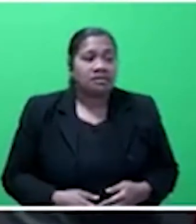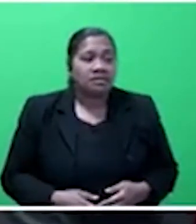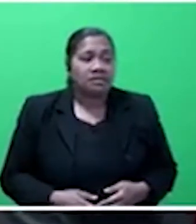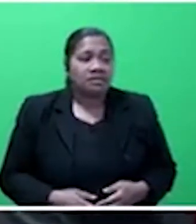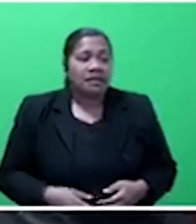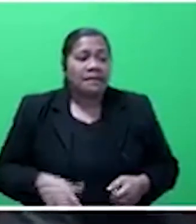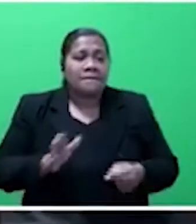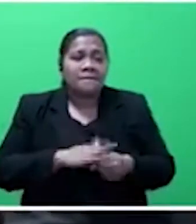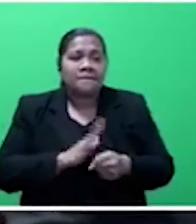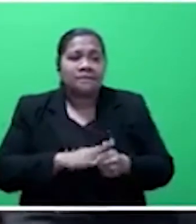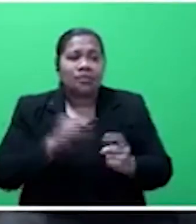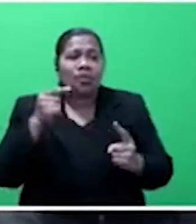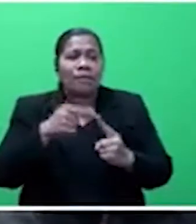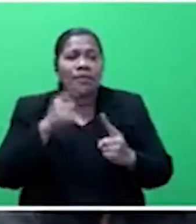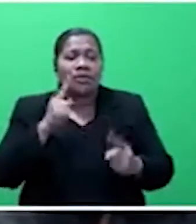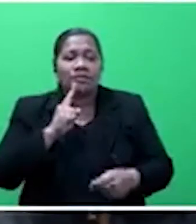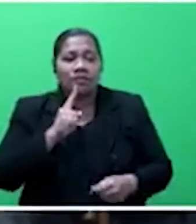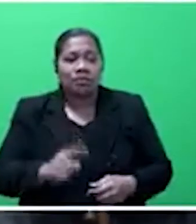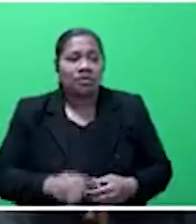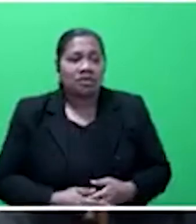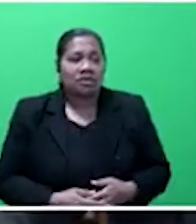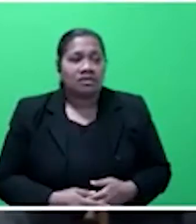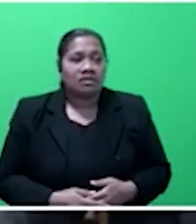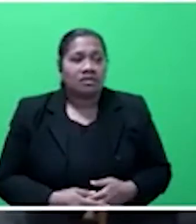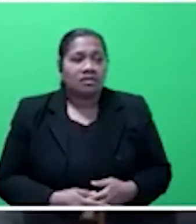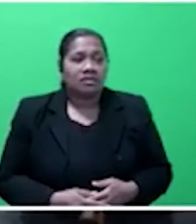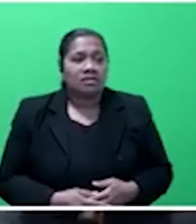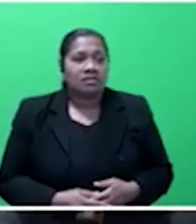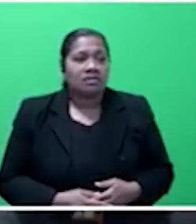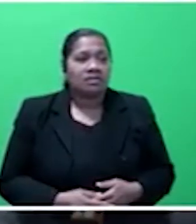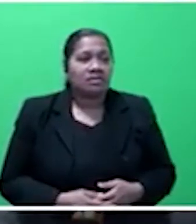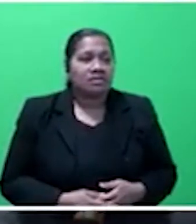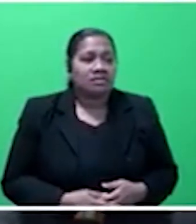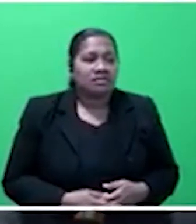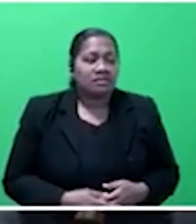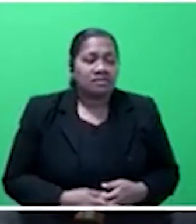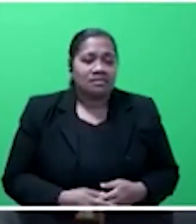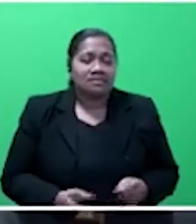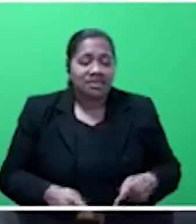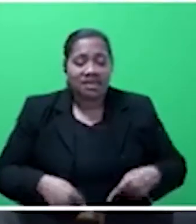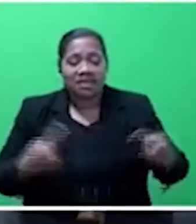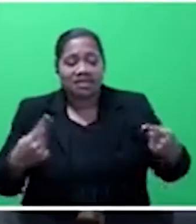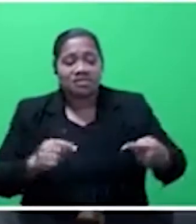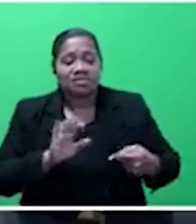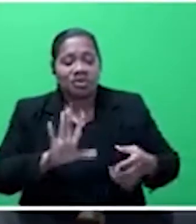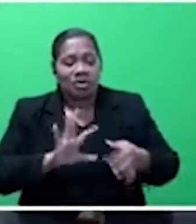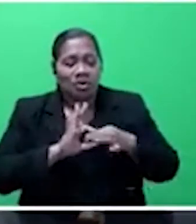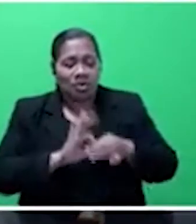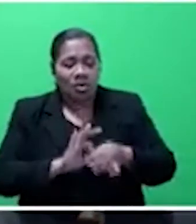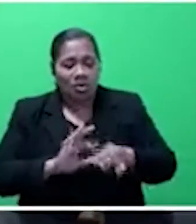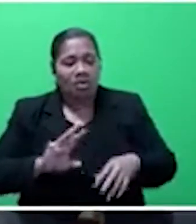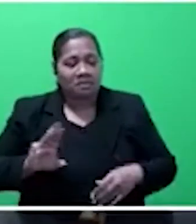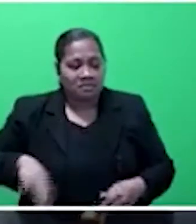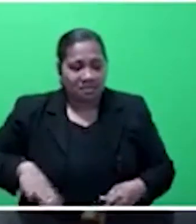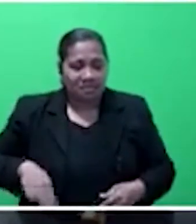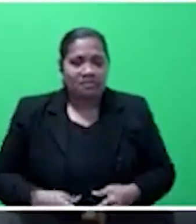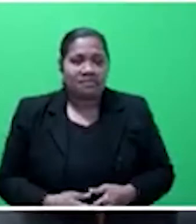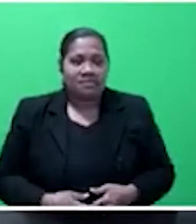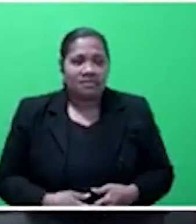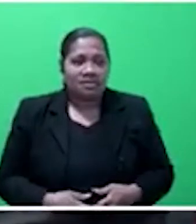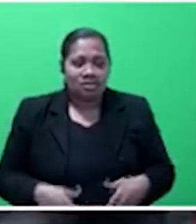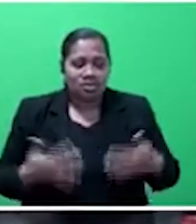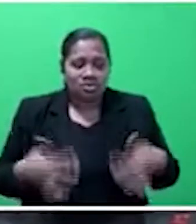order against our opposition member of his own colleague. In fact, it's a very historical